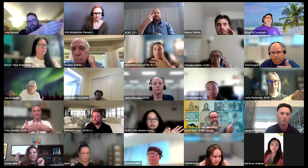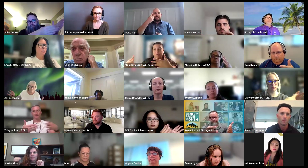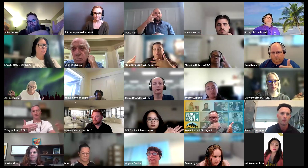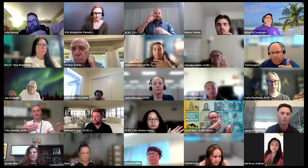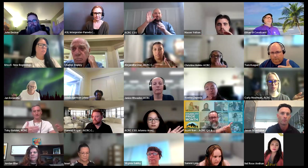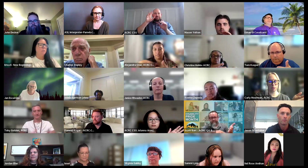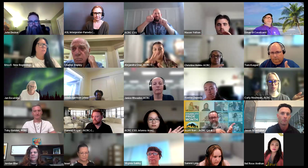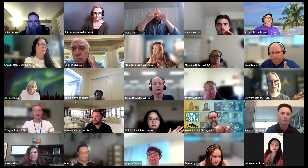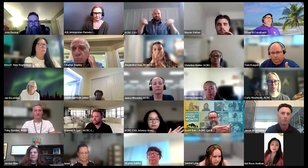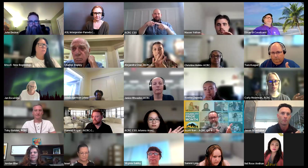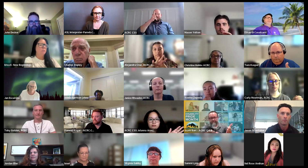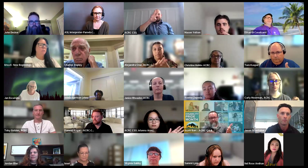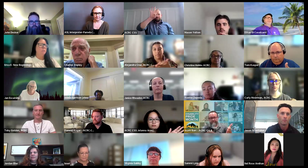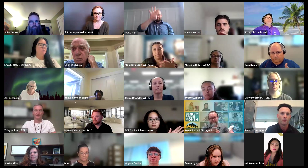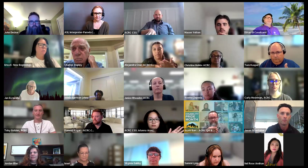down.